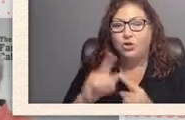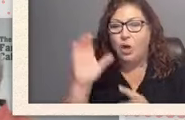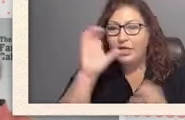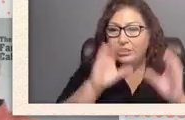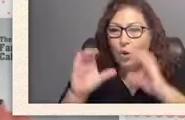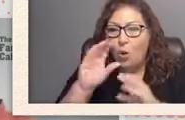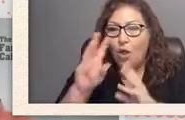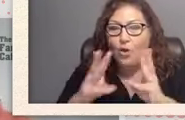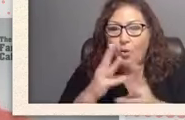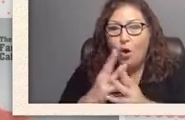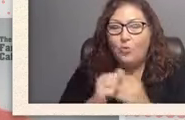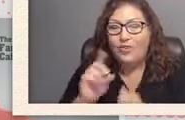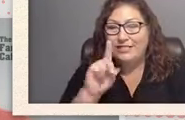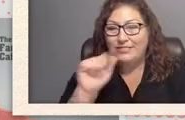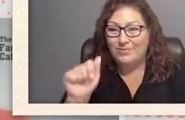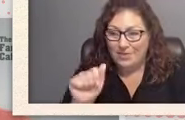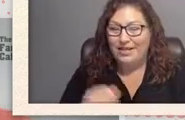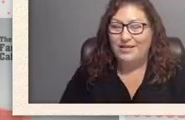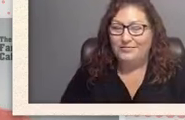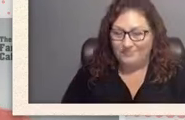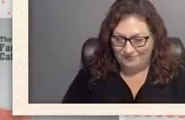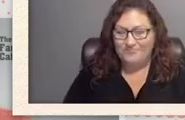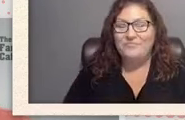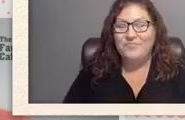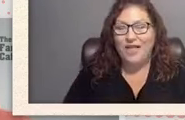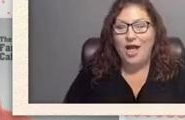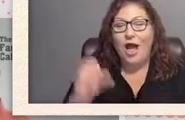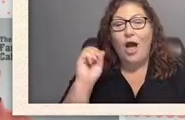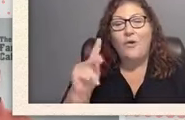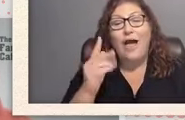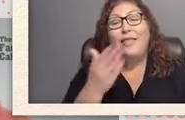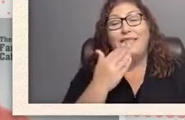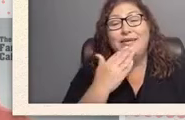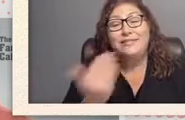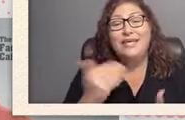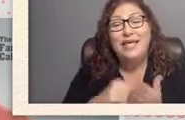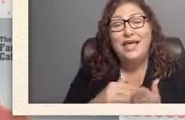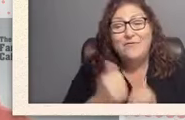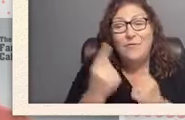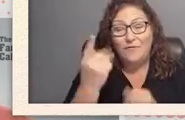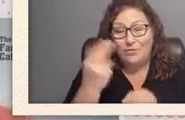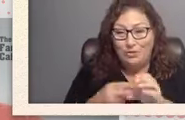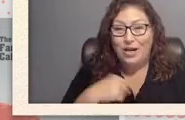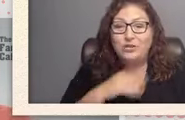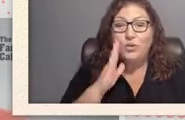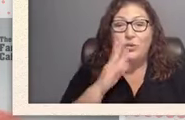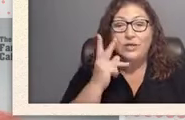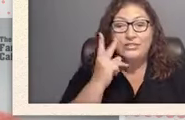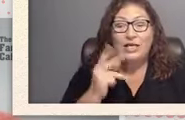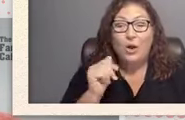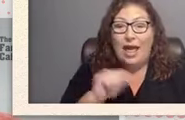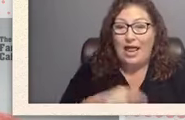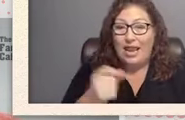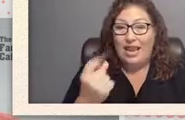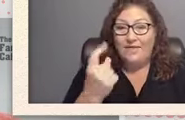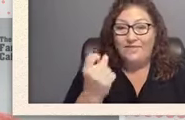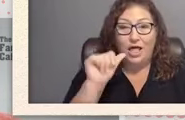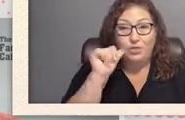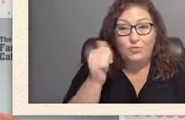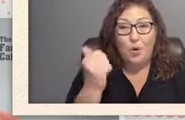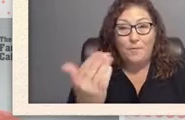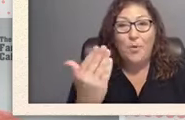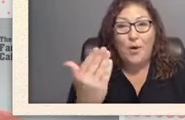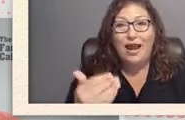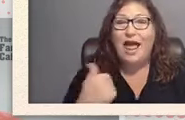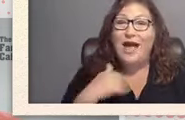nice when we can do that again, won't it? Absolutely. All right. Thanks again, everybody, for joining us. And we will see you at 11 o'clock tomorrow morning. Have a great